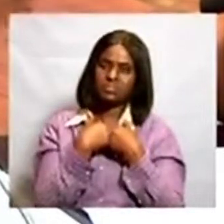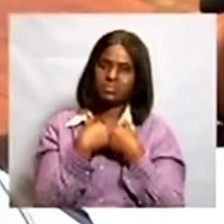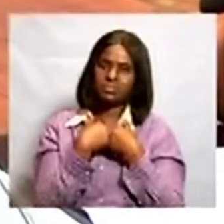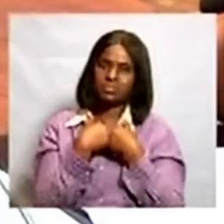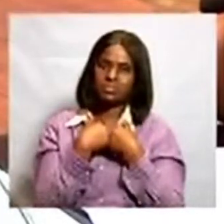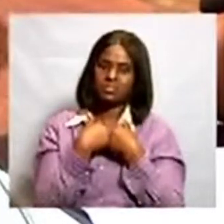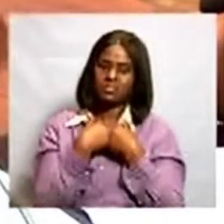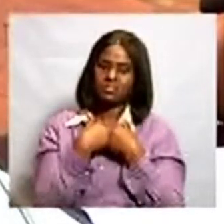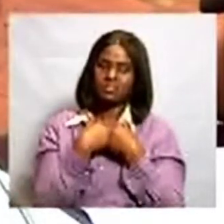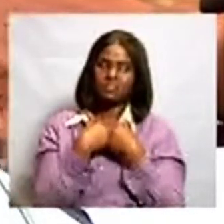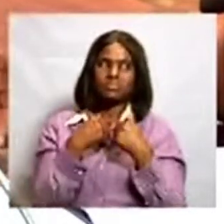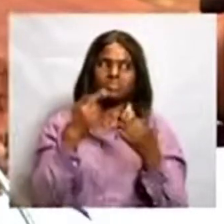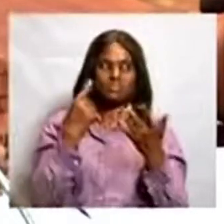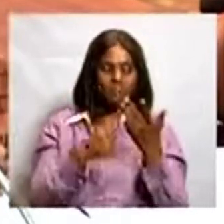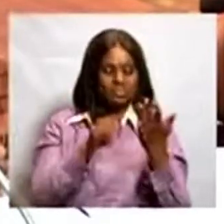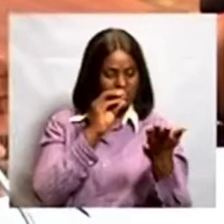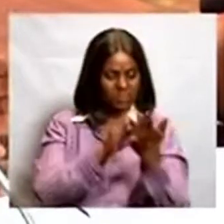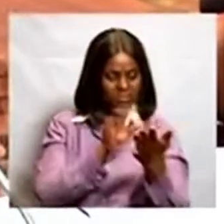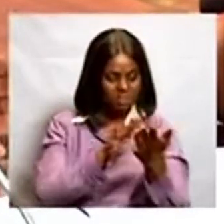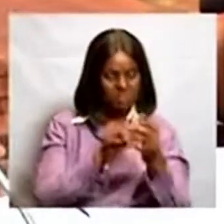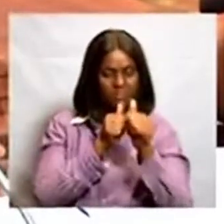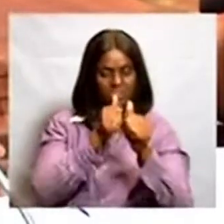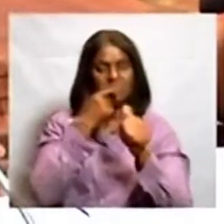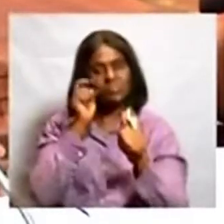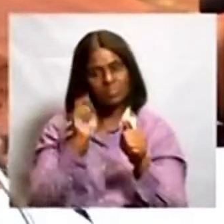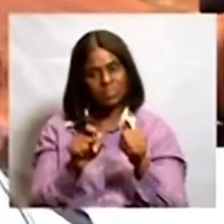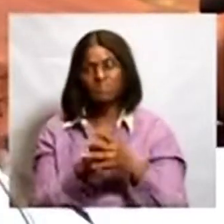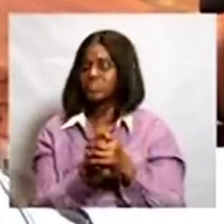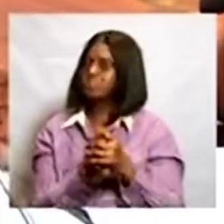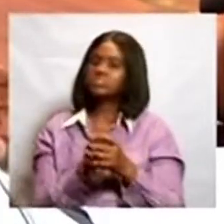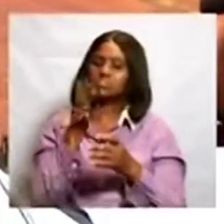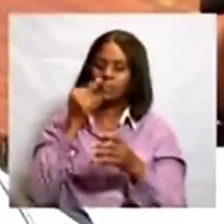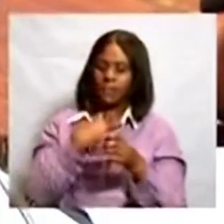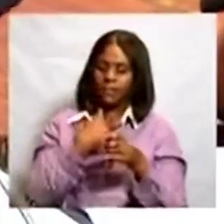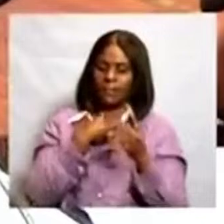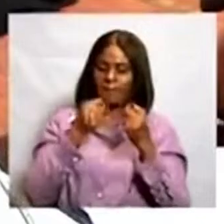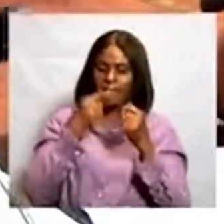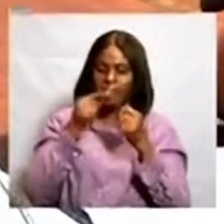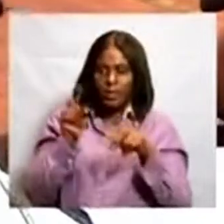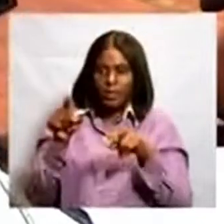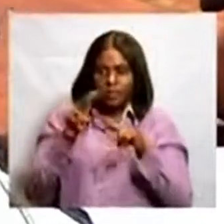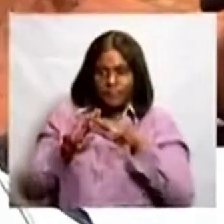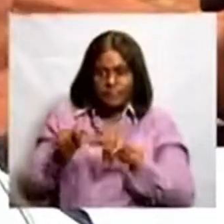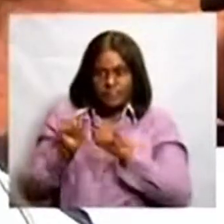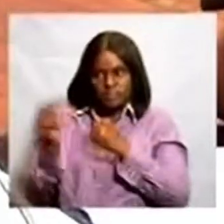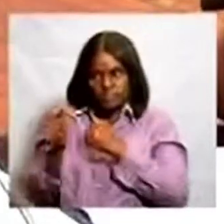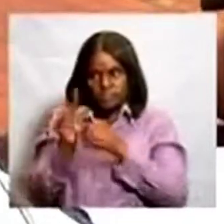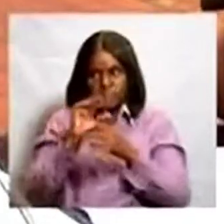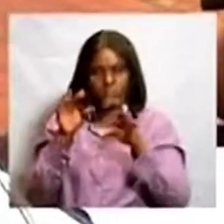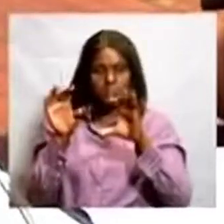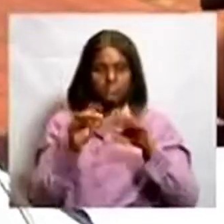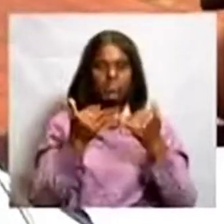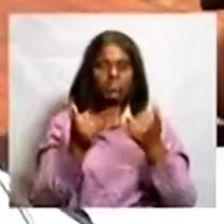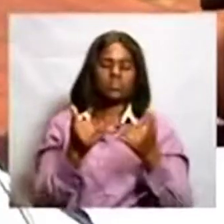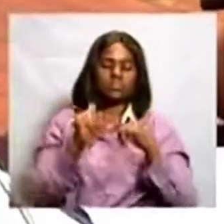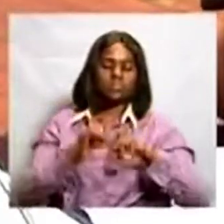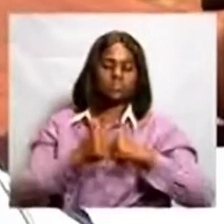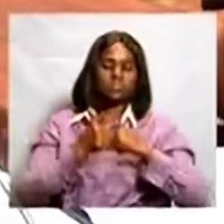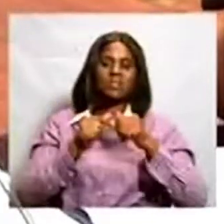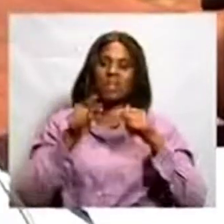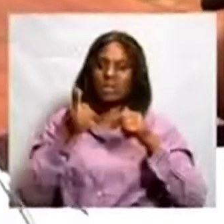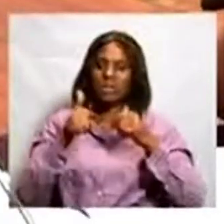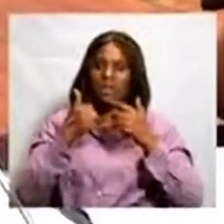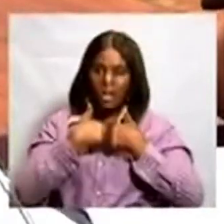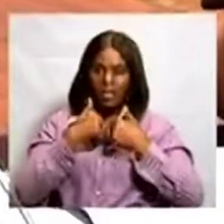What is put down must be followed. And that's what I'm trying to say. Whether you are sitting with them or what you're going to do, but as of now, they